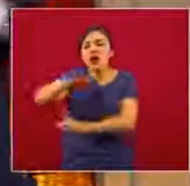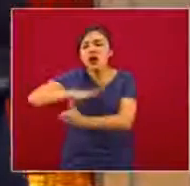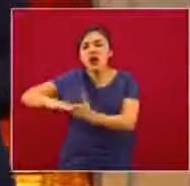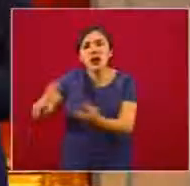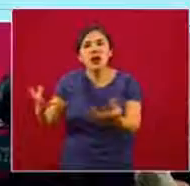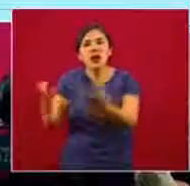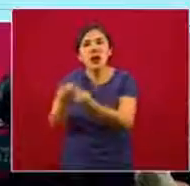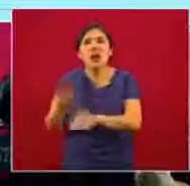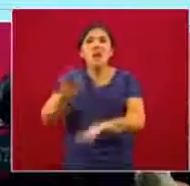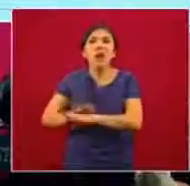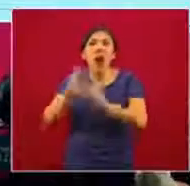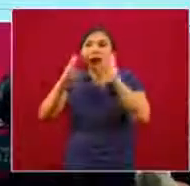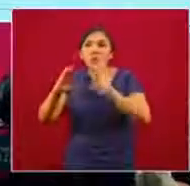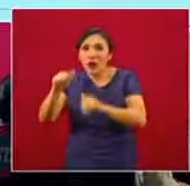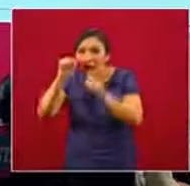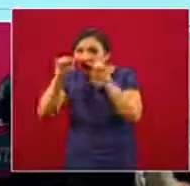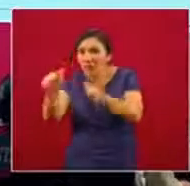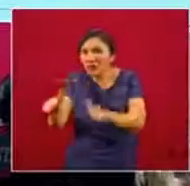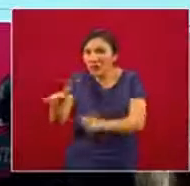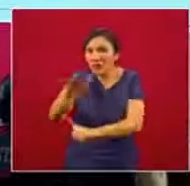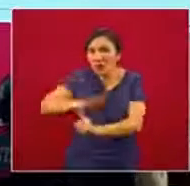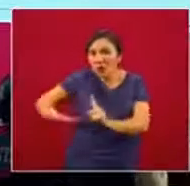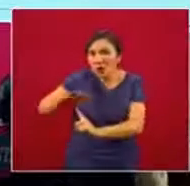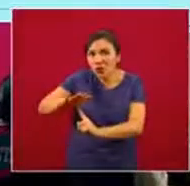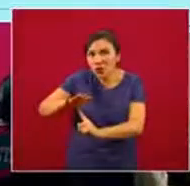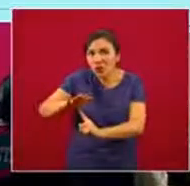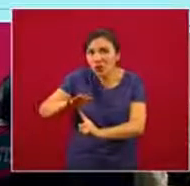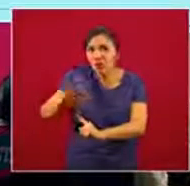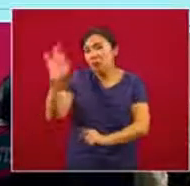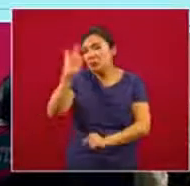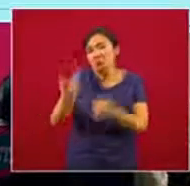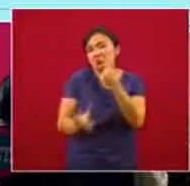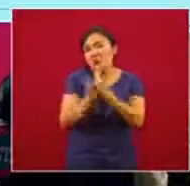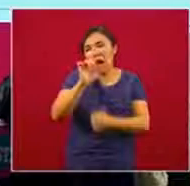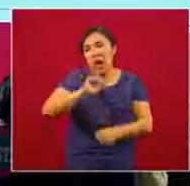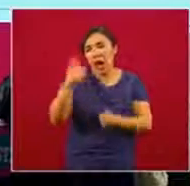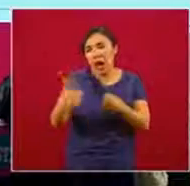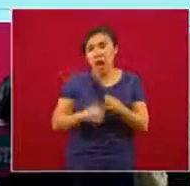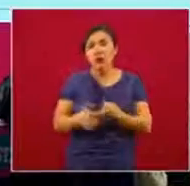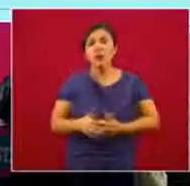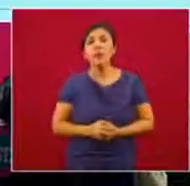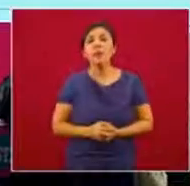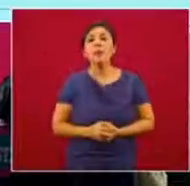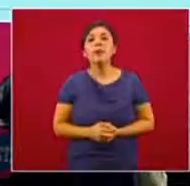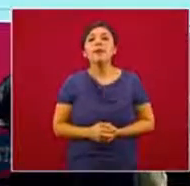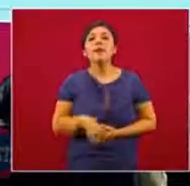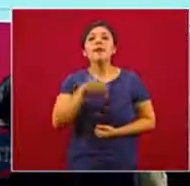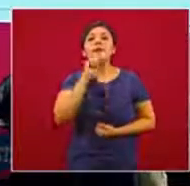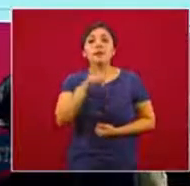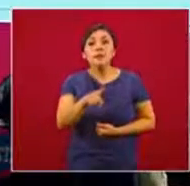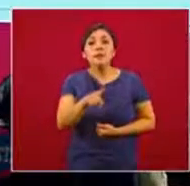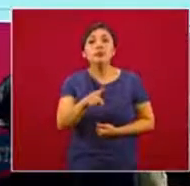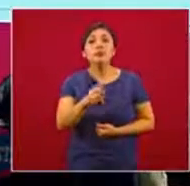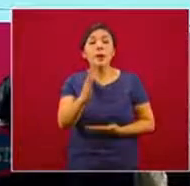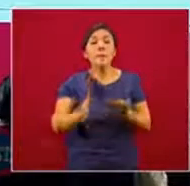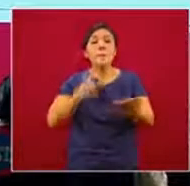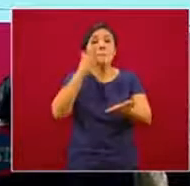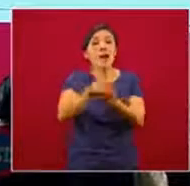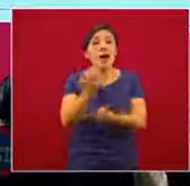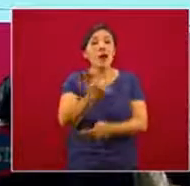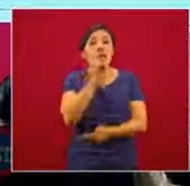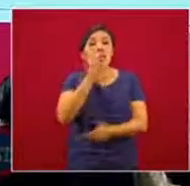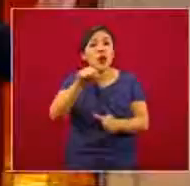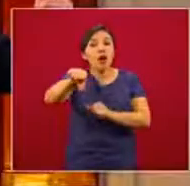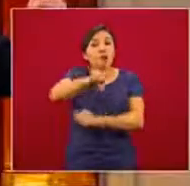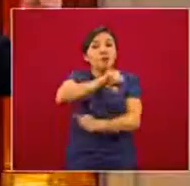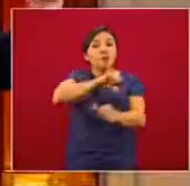cuidado infection, con esos we niños will know en caso de que who así sea. interacted, and then we Y can keep an una eye on asistencia those alternada a la groups. escuela